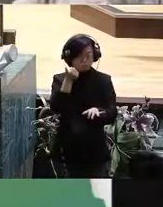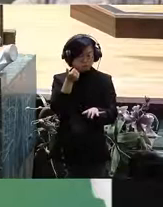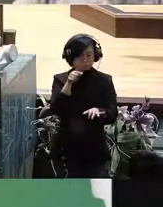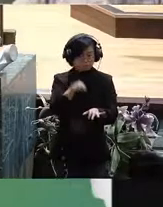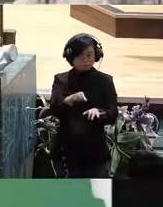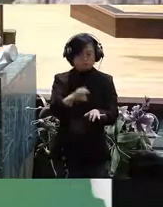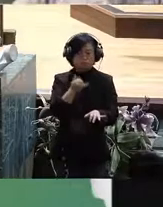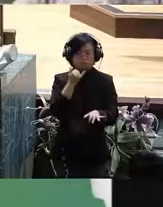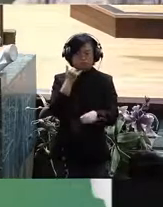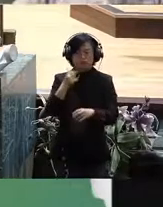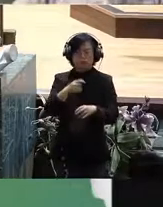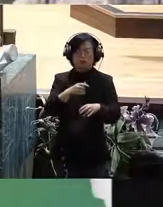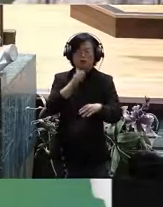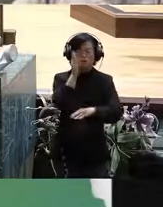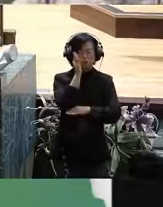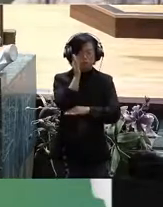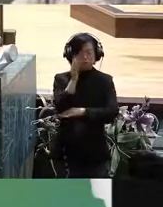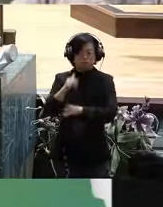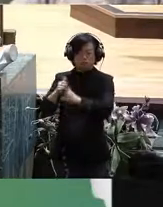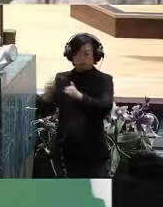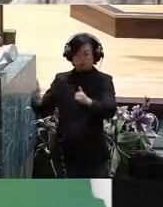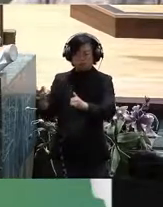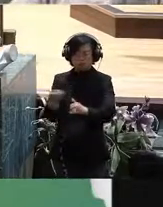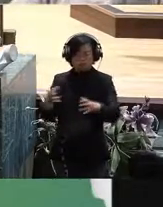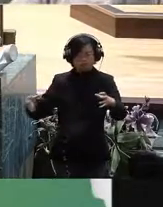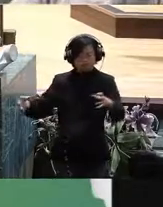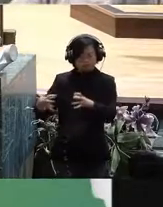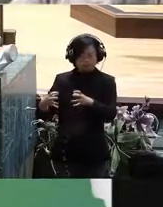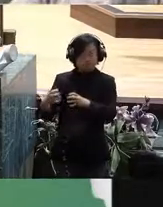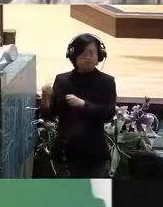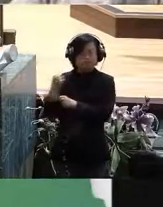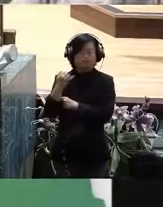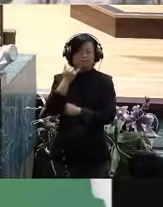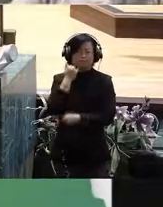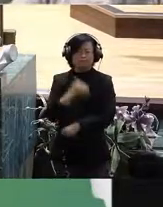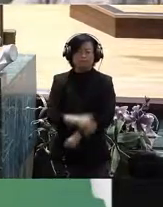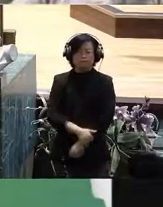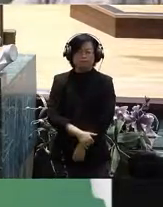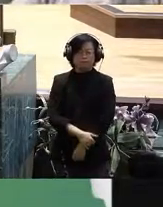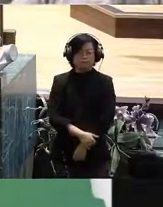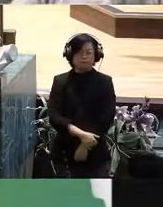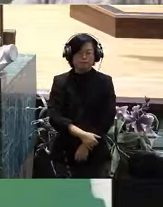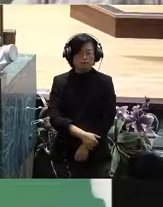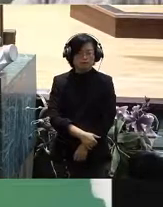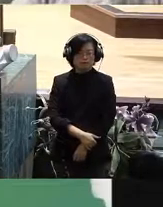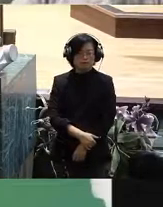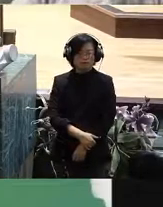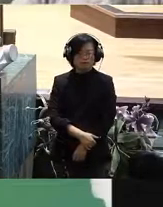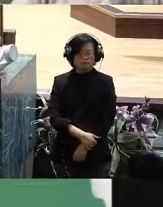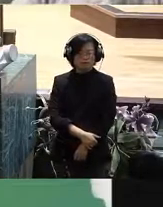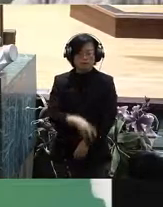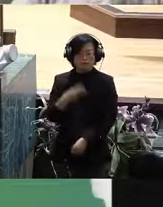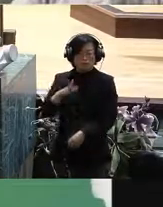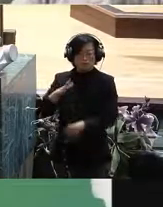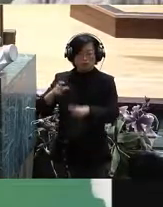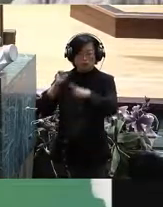civic engagement through our civic innovation labs, hackathons, and other events. And